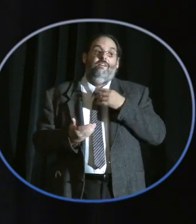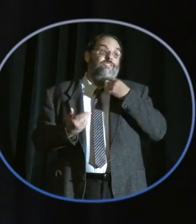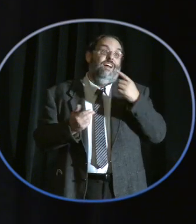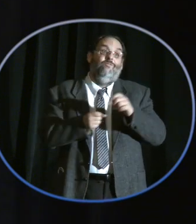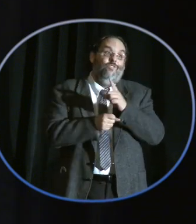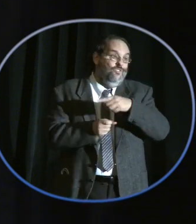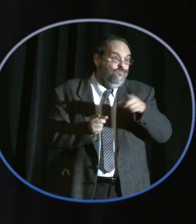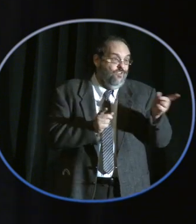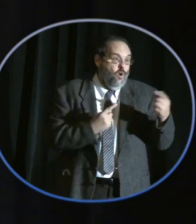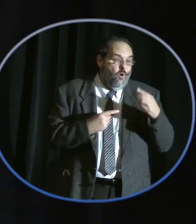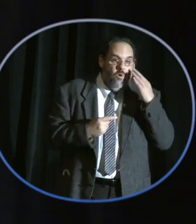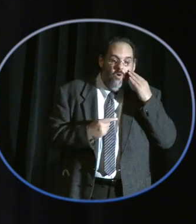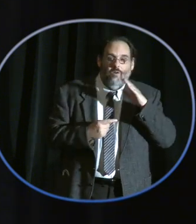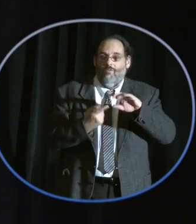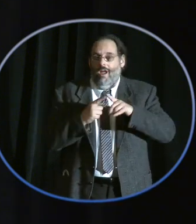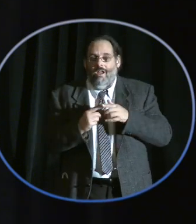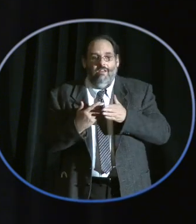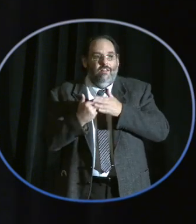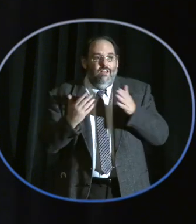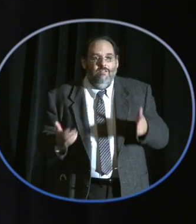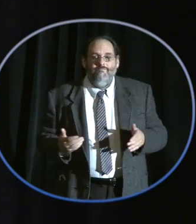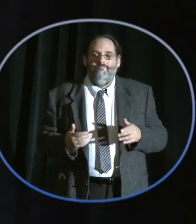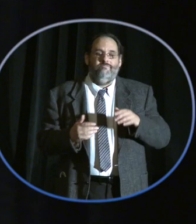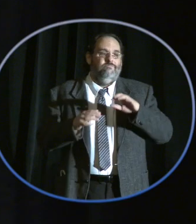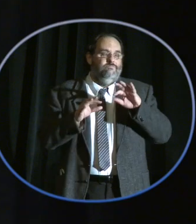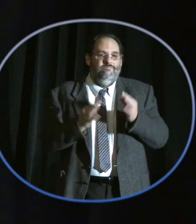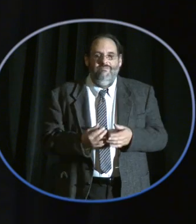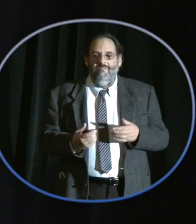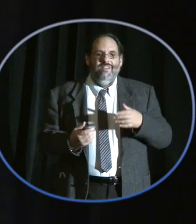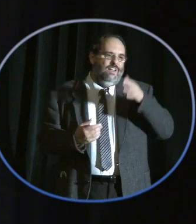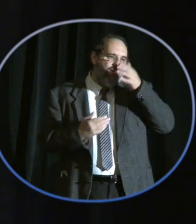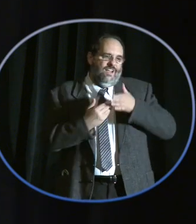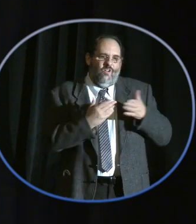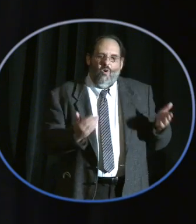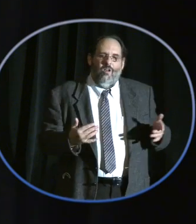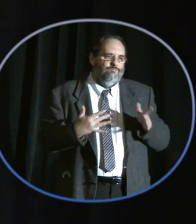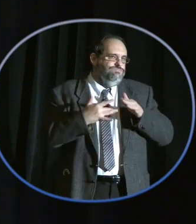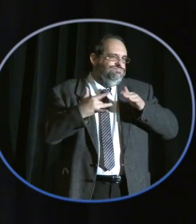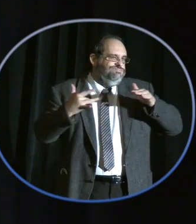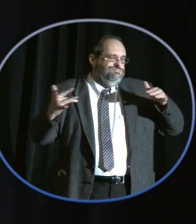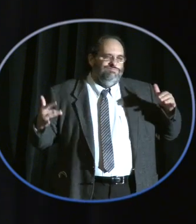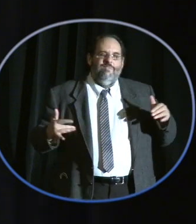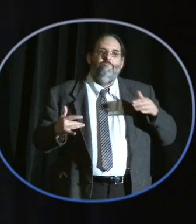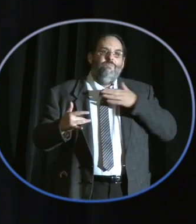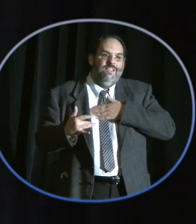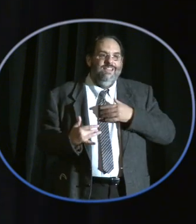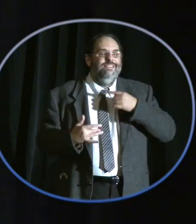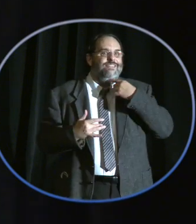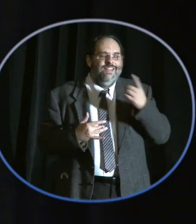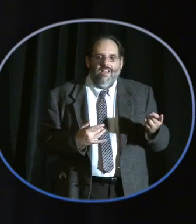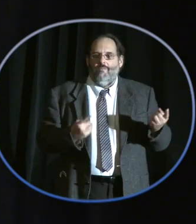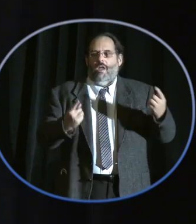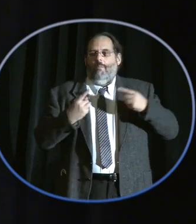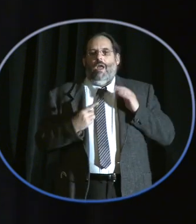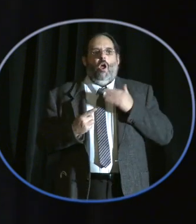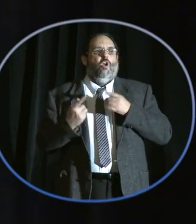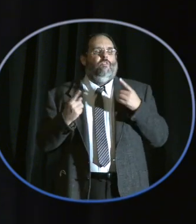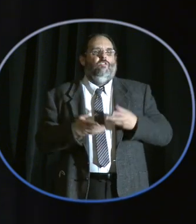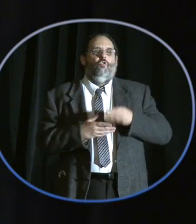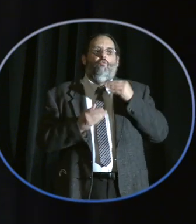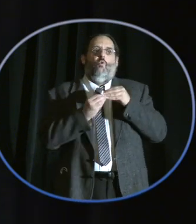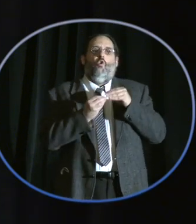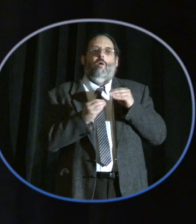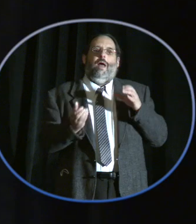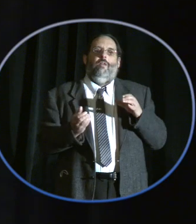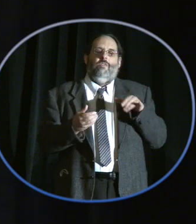everyone you know, your friends, your neighbors, church family, the guy on the corner, Lottie Dottie, and everybody to go out and learn about Civil Rights